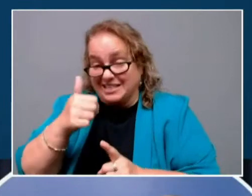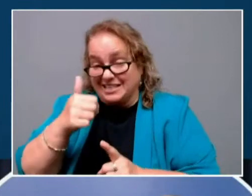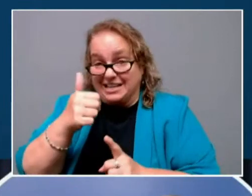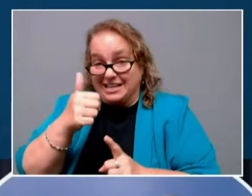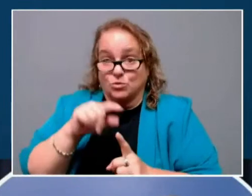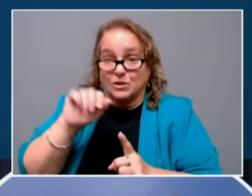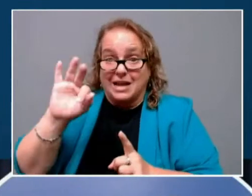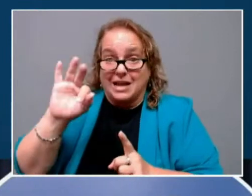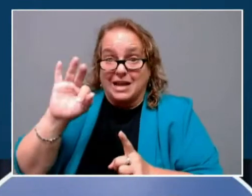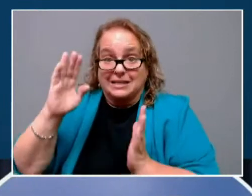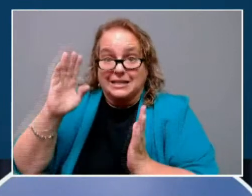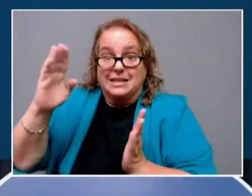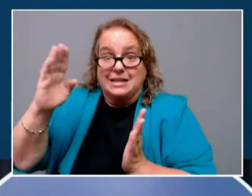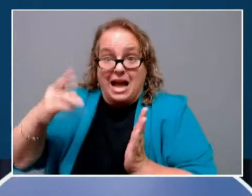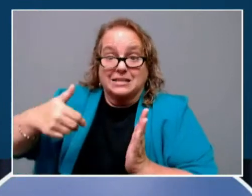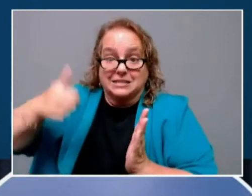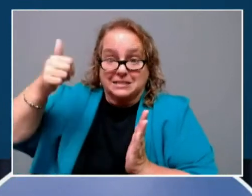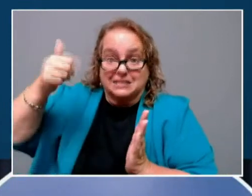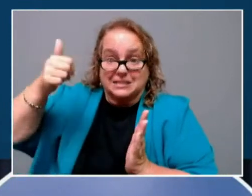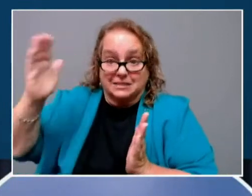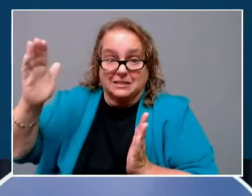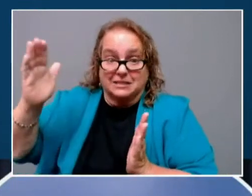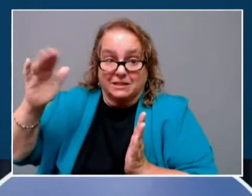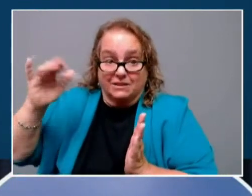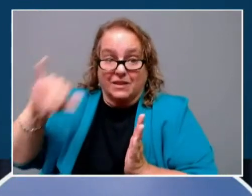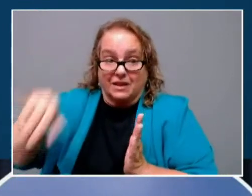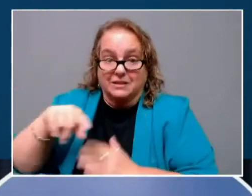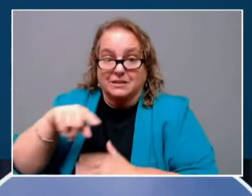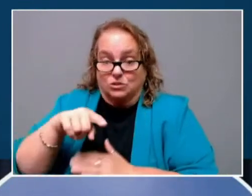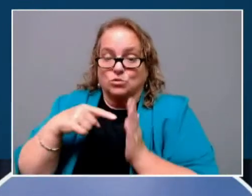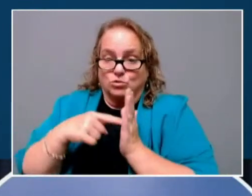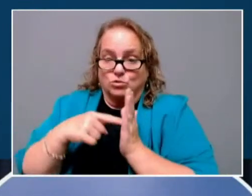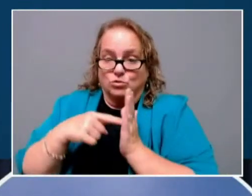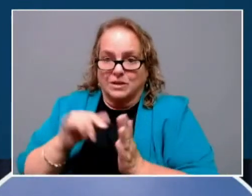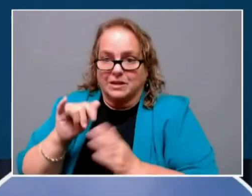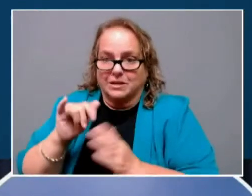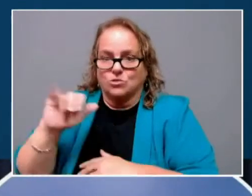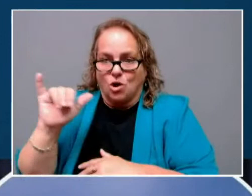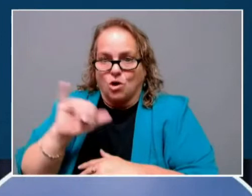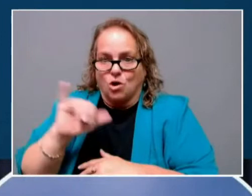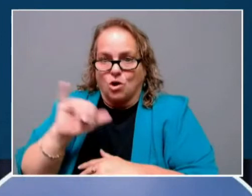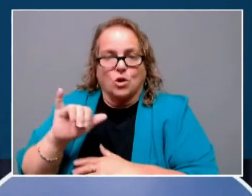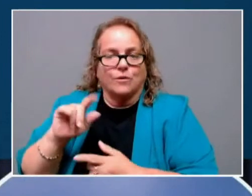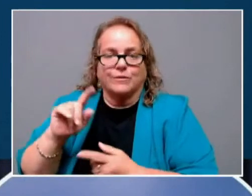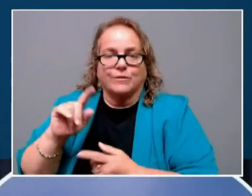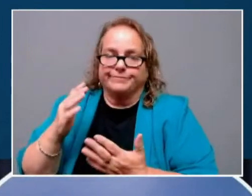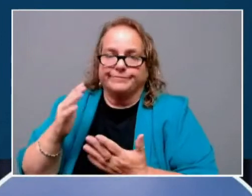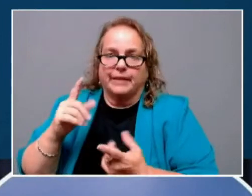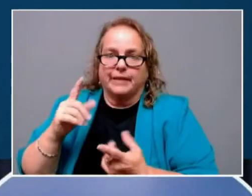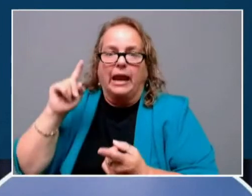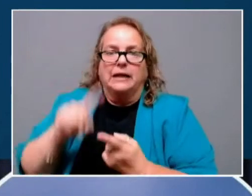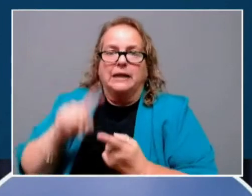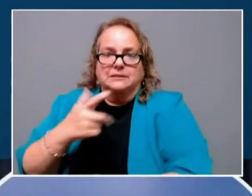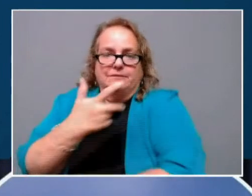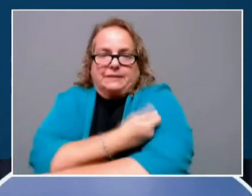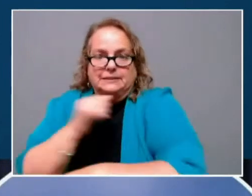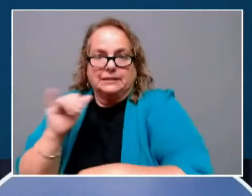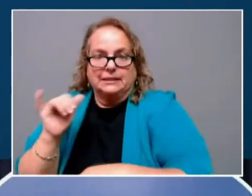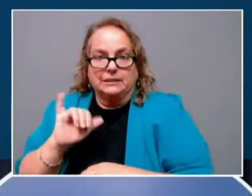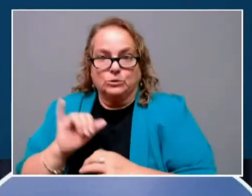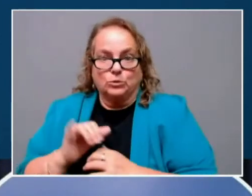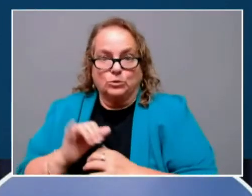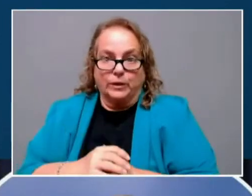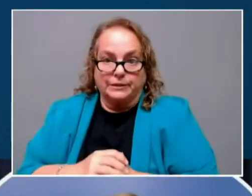the highest incident rate. That shows you it's also the least vaccinated amongst those